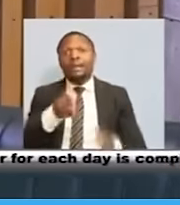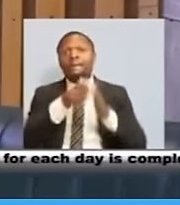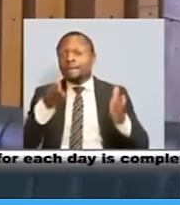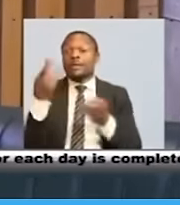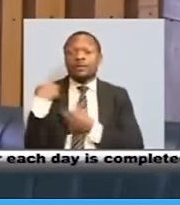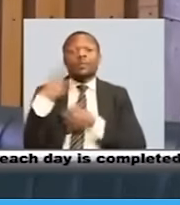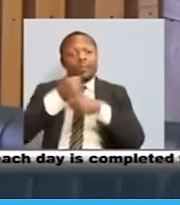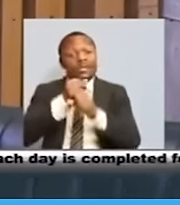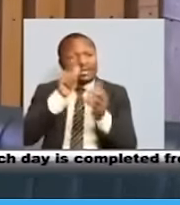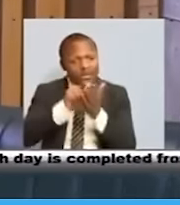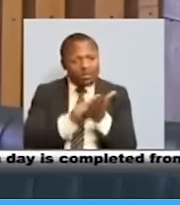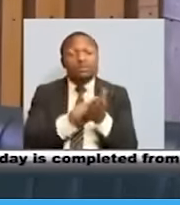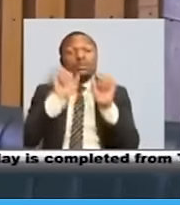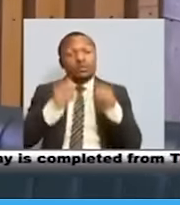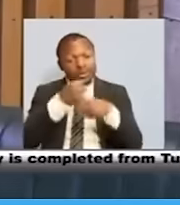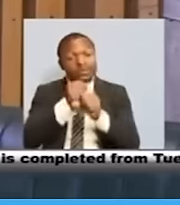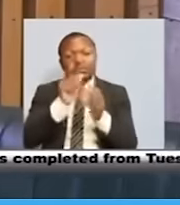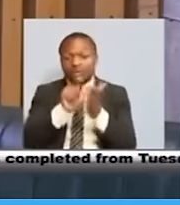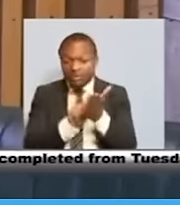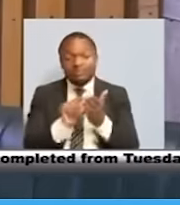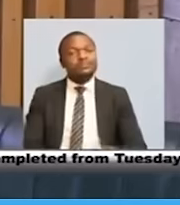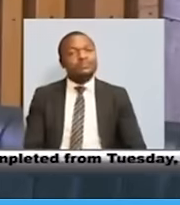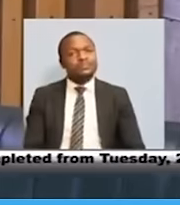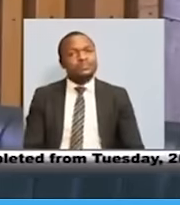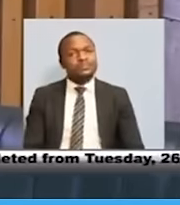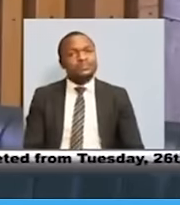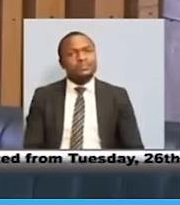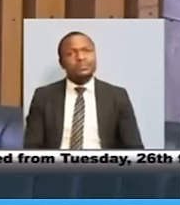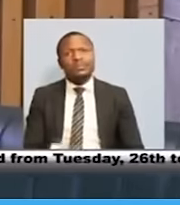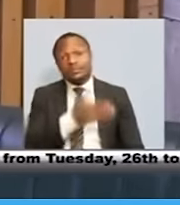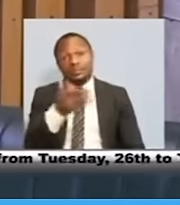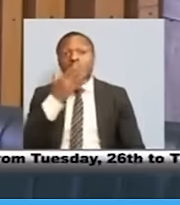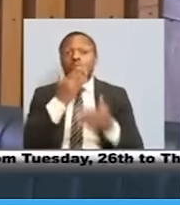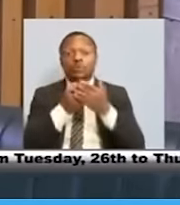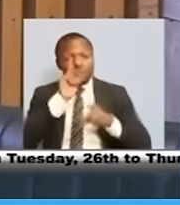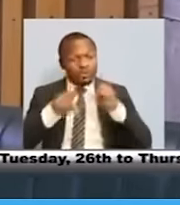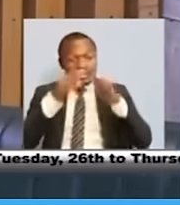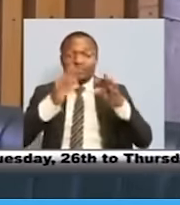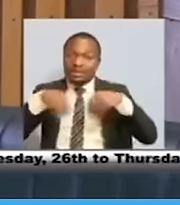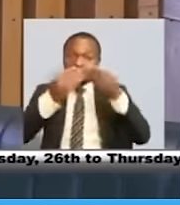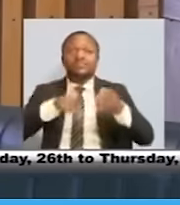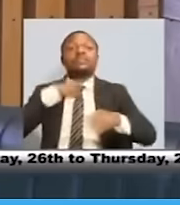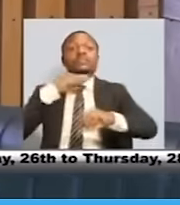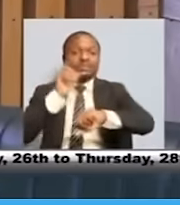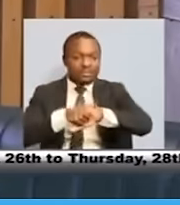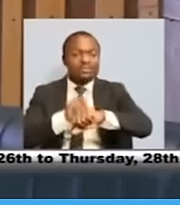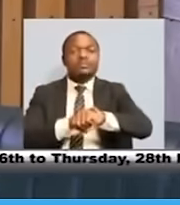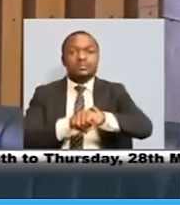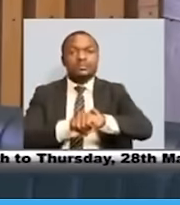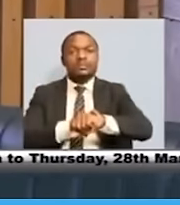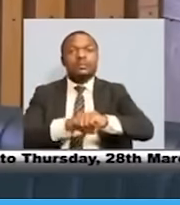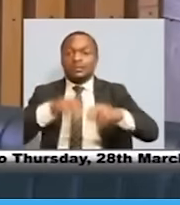making laws. We can only make laws that are meeting aspirations of our people if we are given adequate time to scrutinize